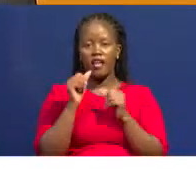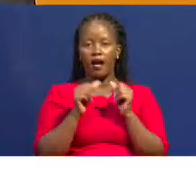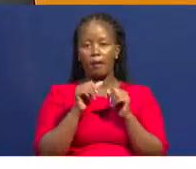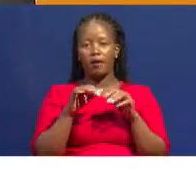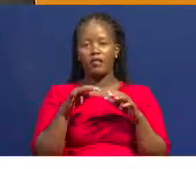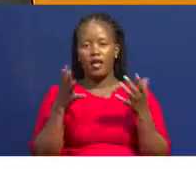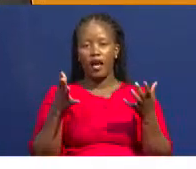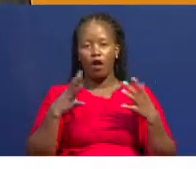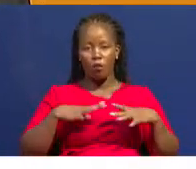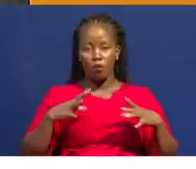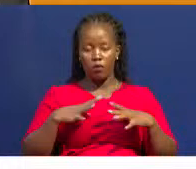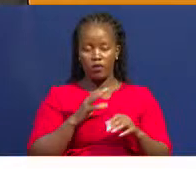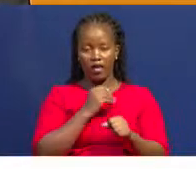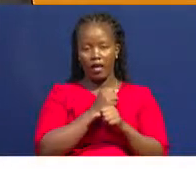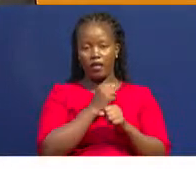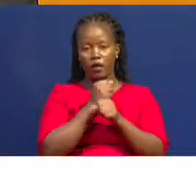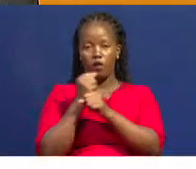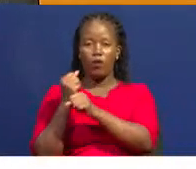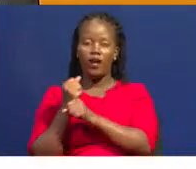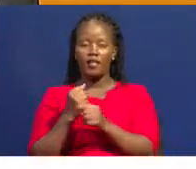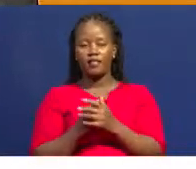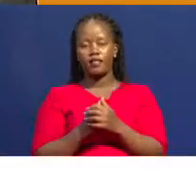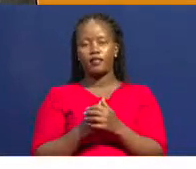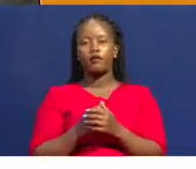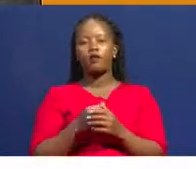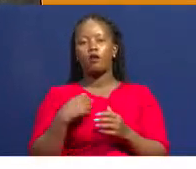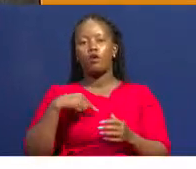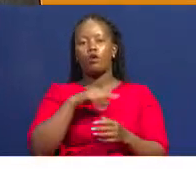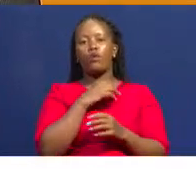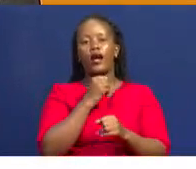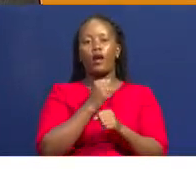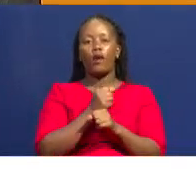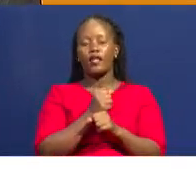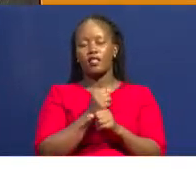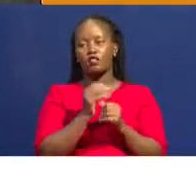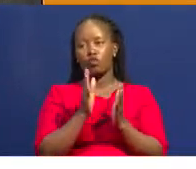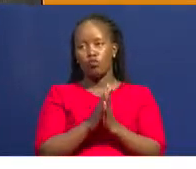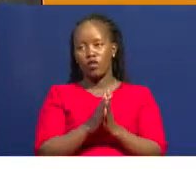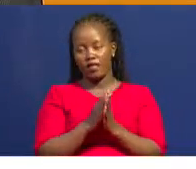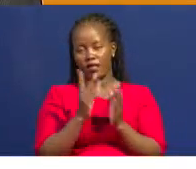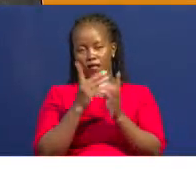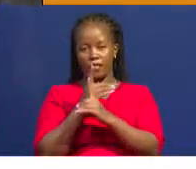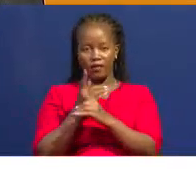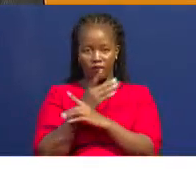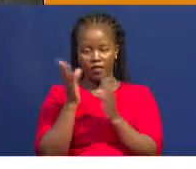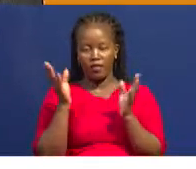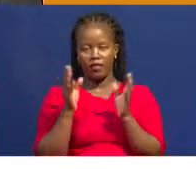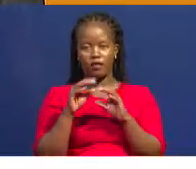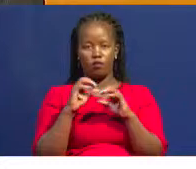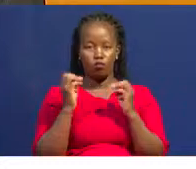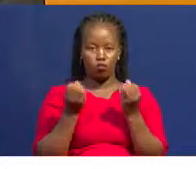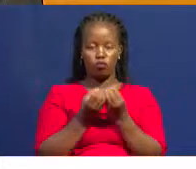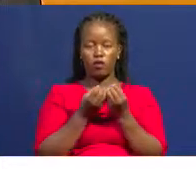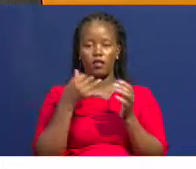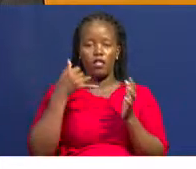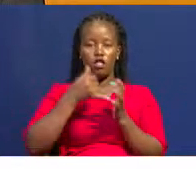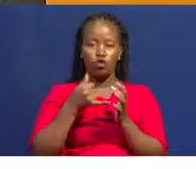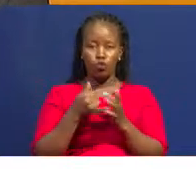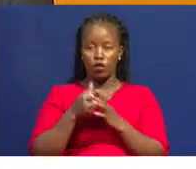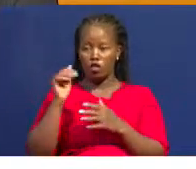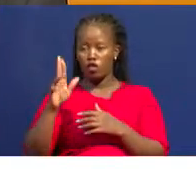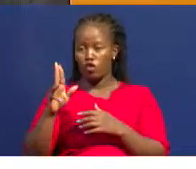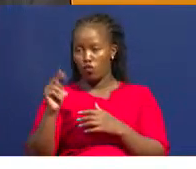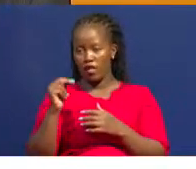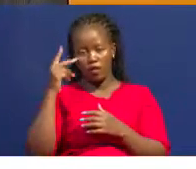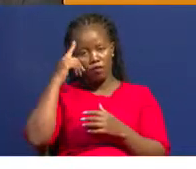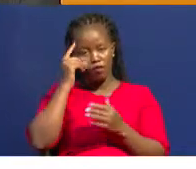working with agencies like Red Cross, other agencies, UN, for support and funding to ensure that we